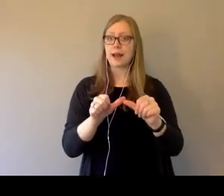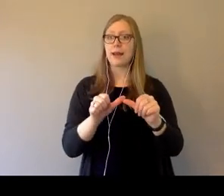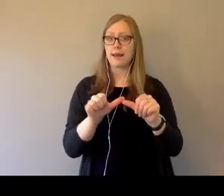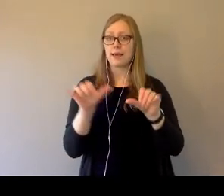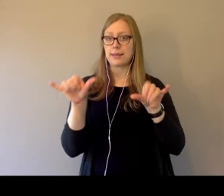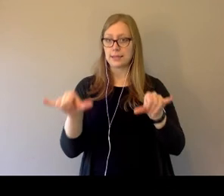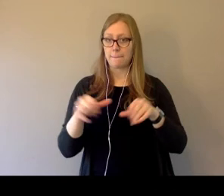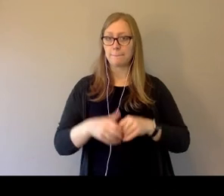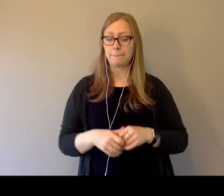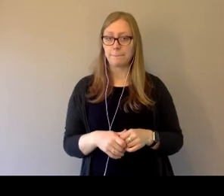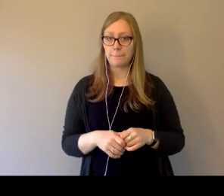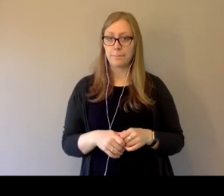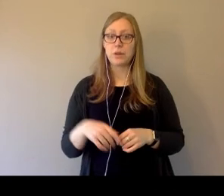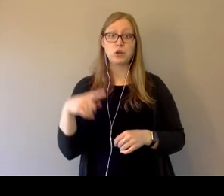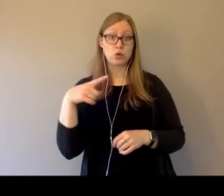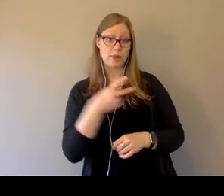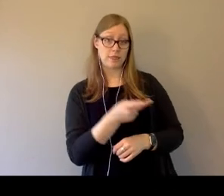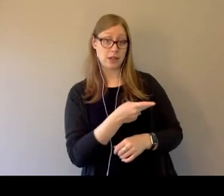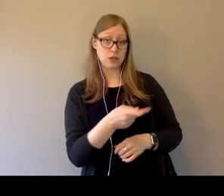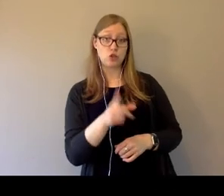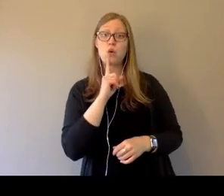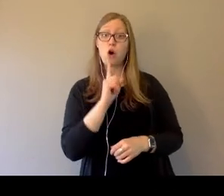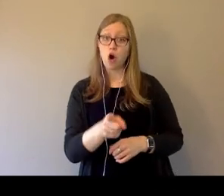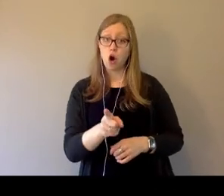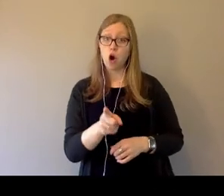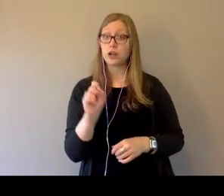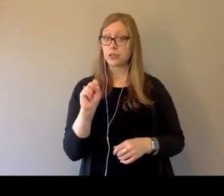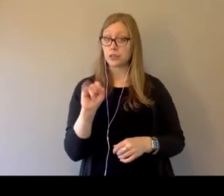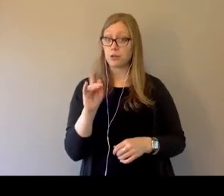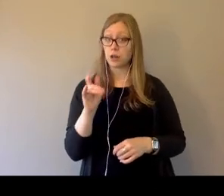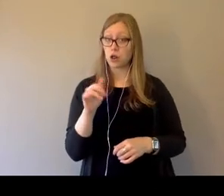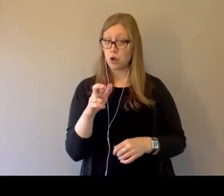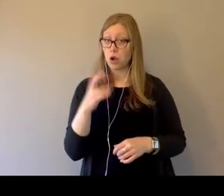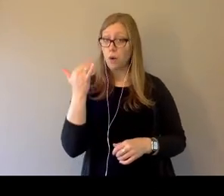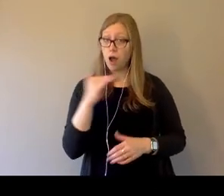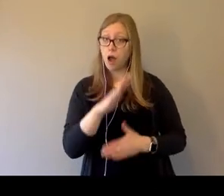are, corresponding angles are congruent.